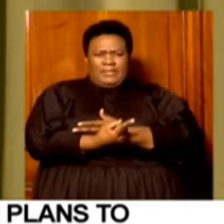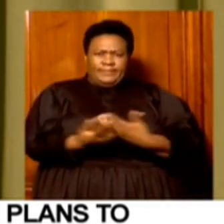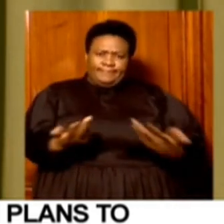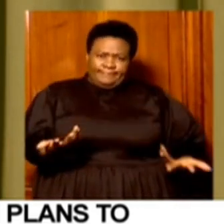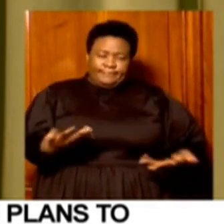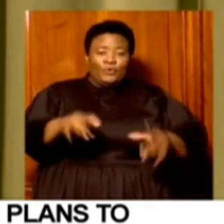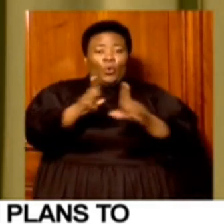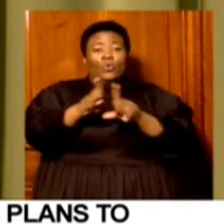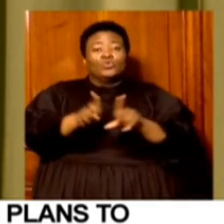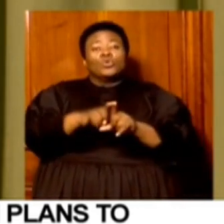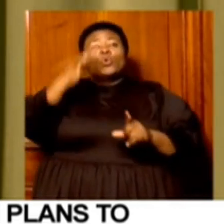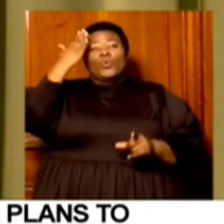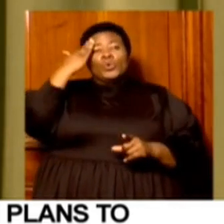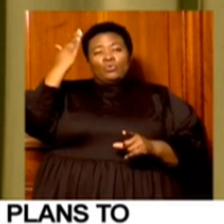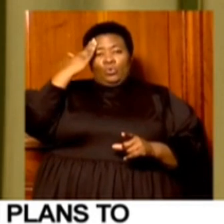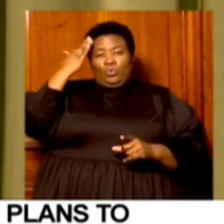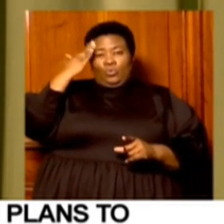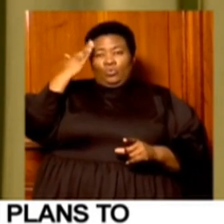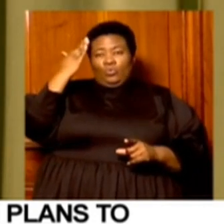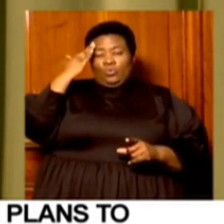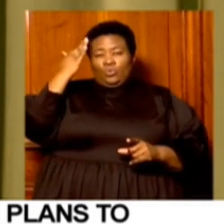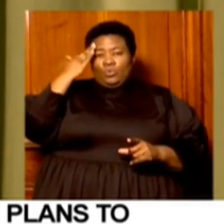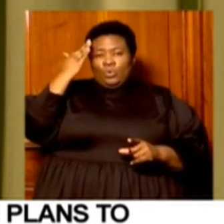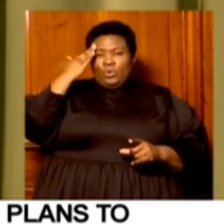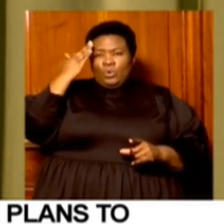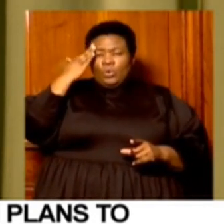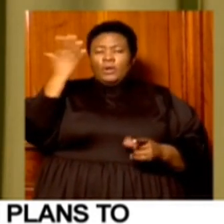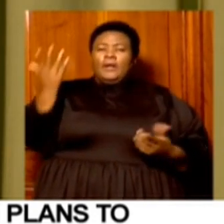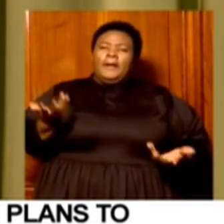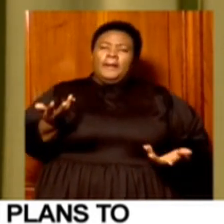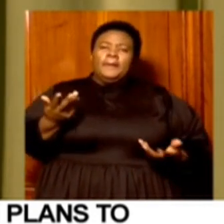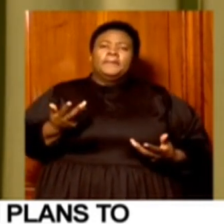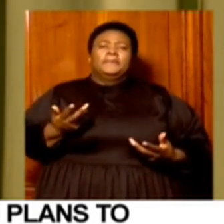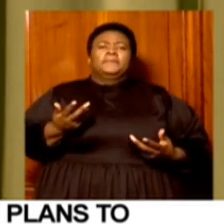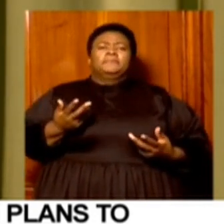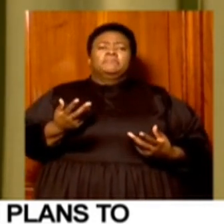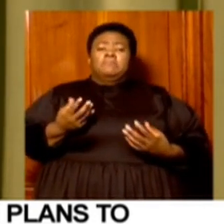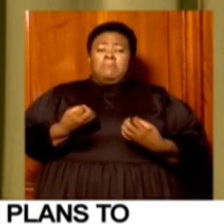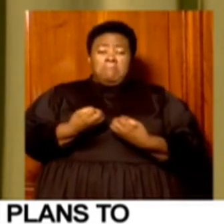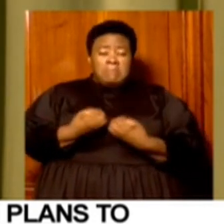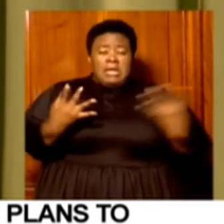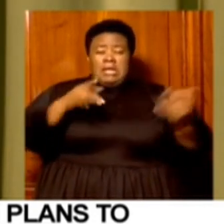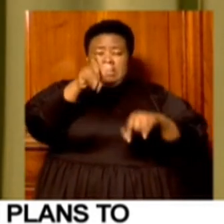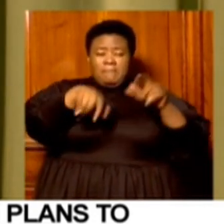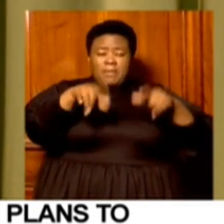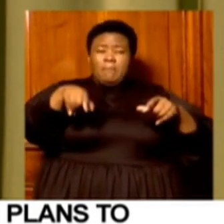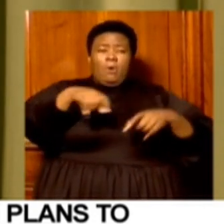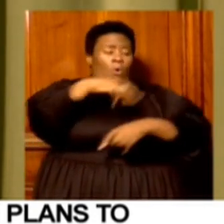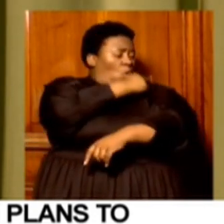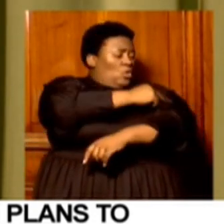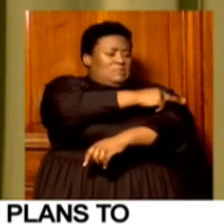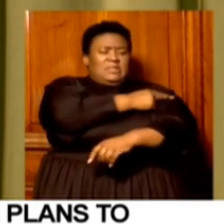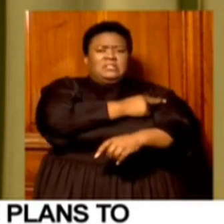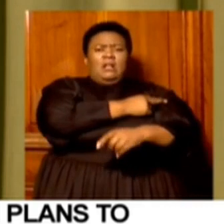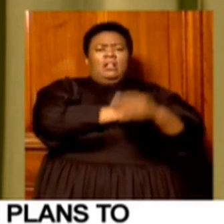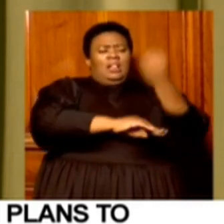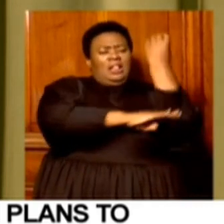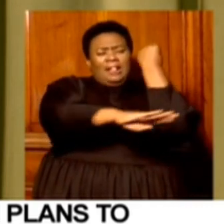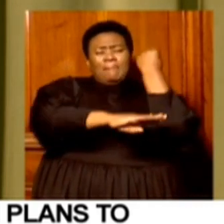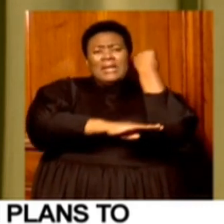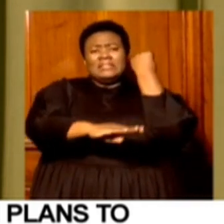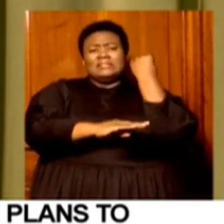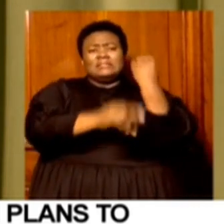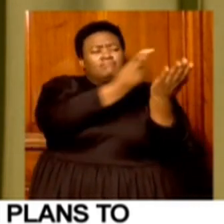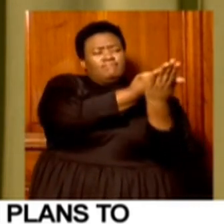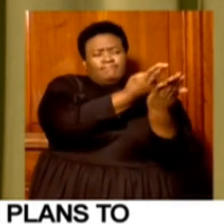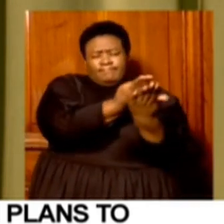many beds, they were scrambled for hospital beds by people who were